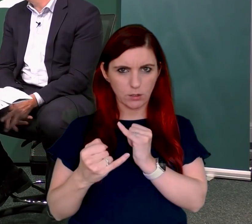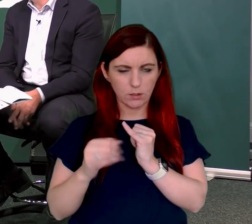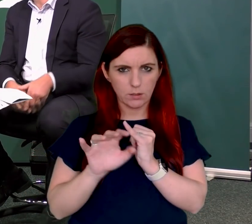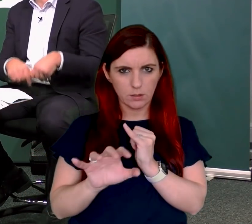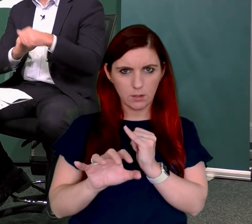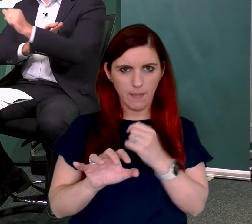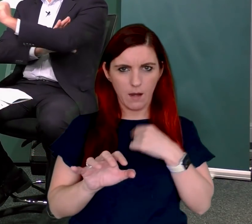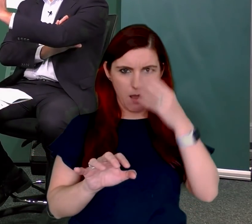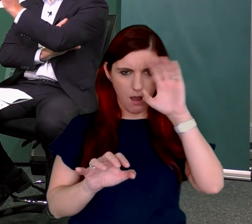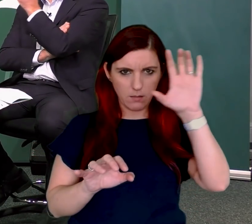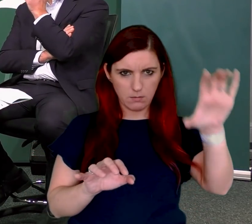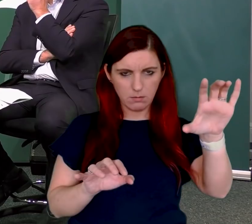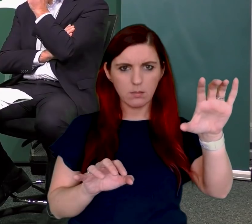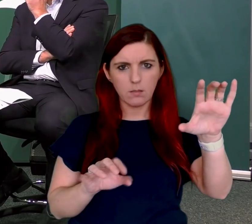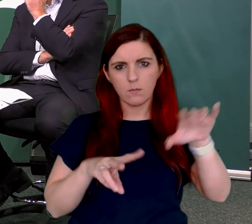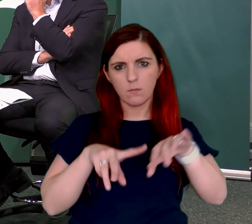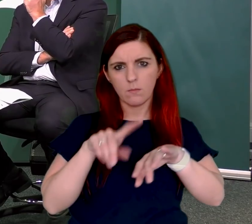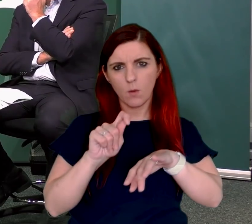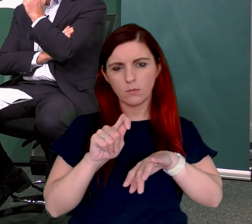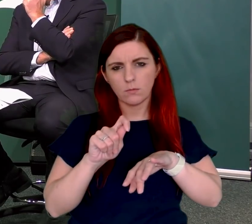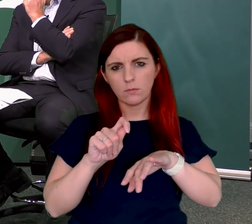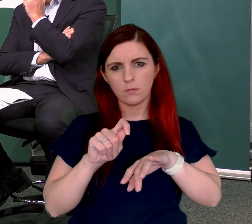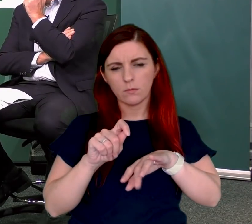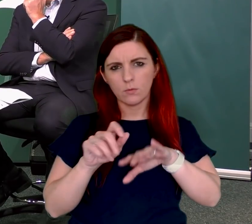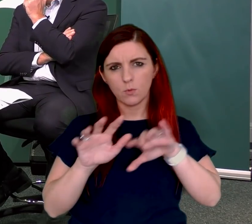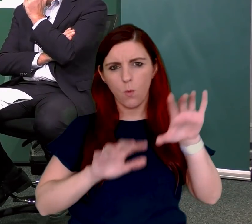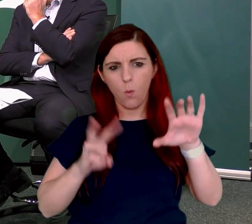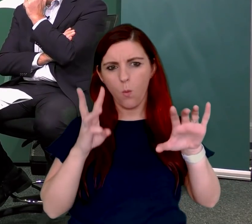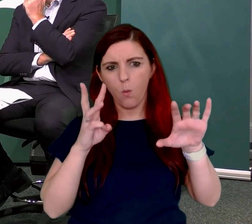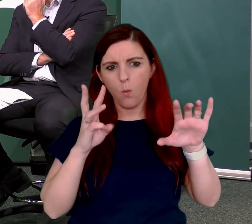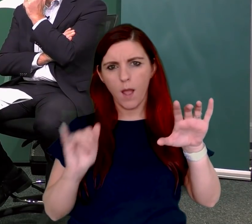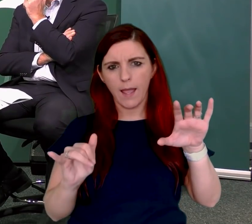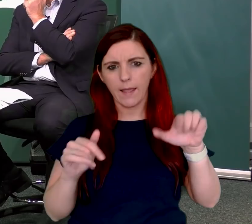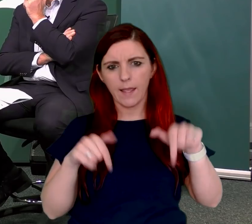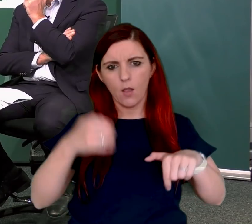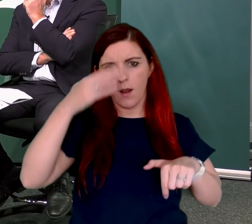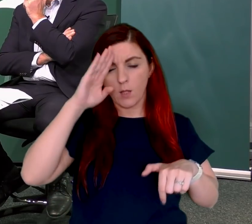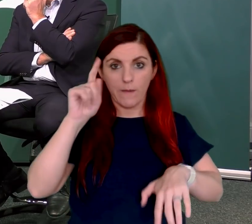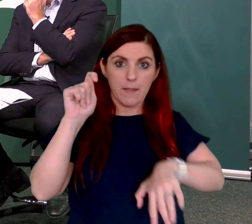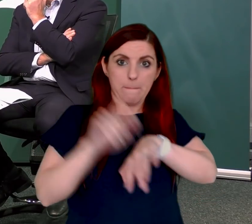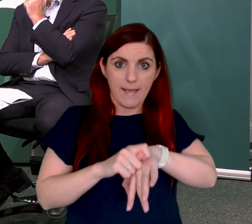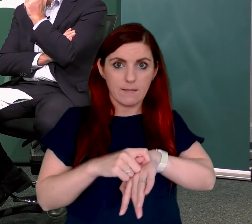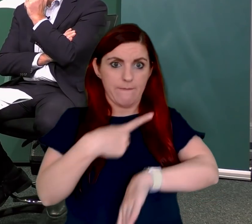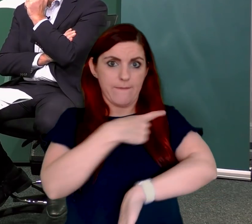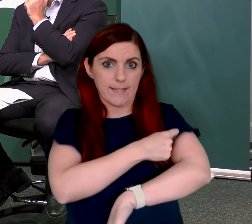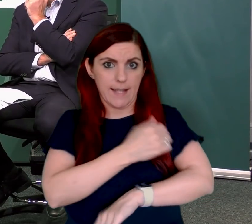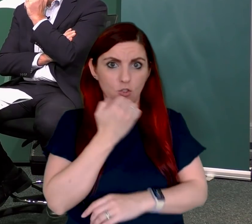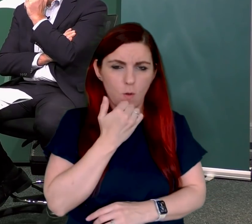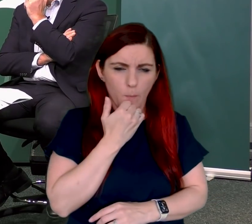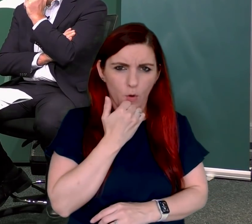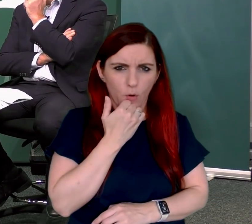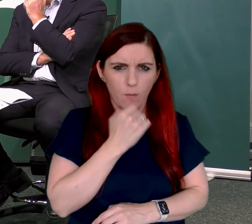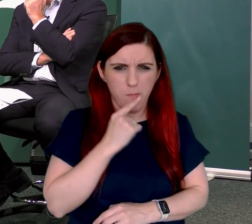rate amongst Western European countries. So why, and we've seen Ireland are the best vaccination rate in the EU.